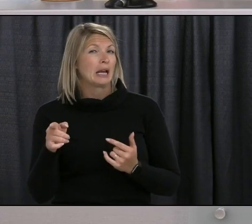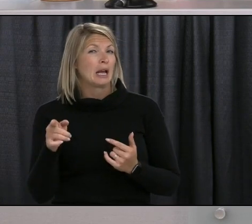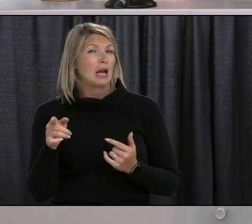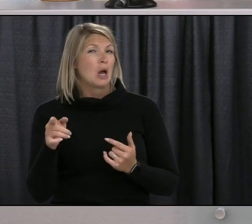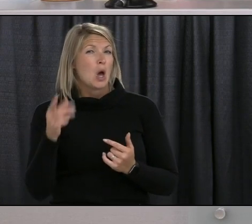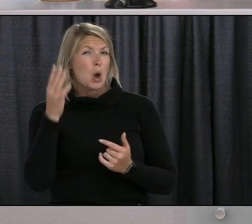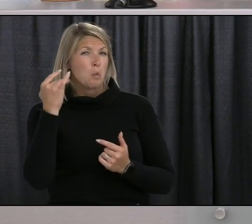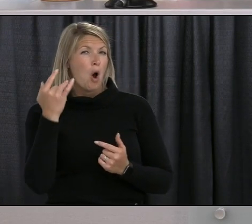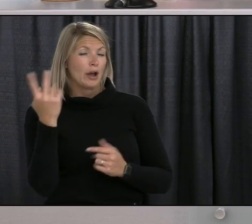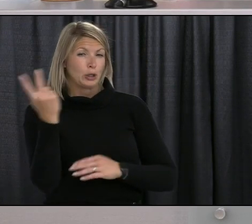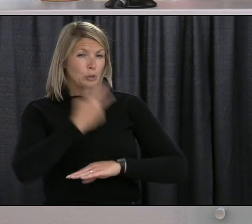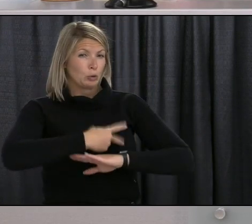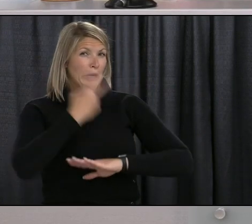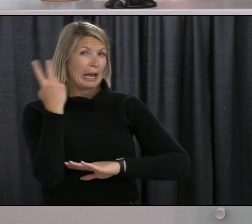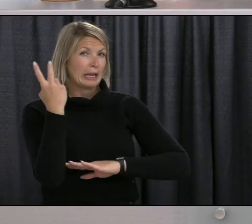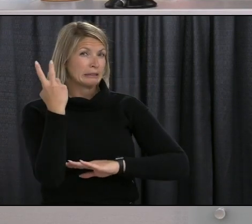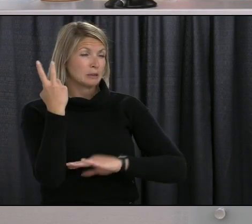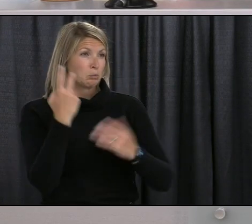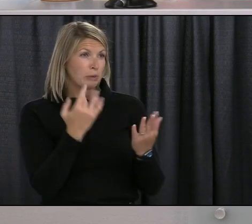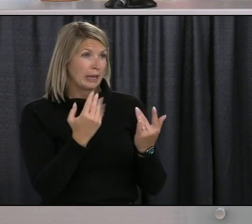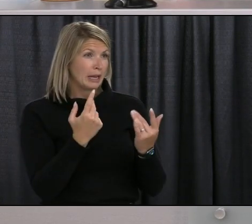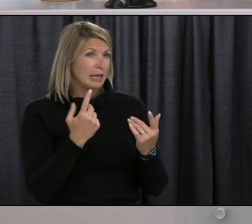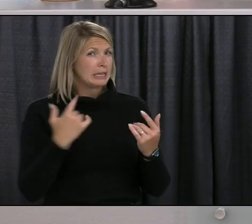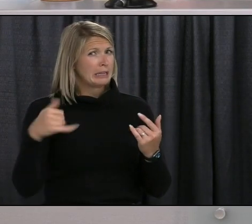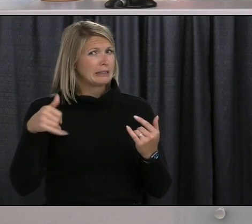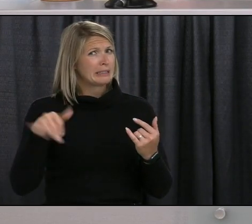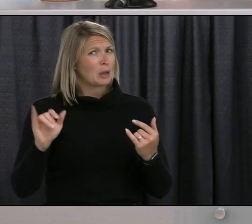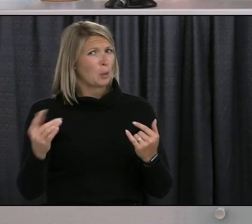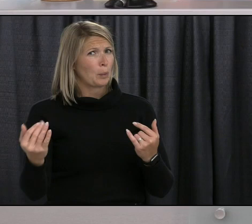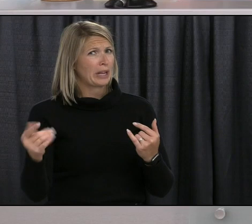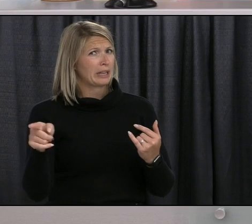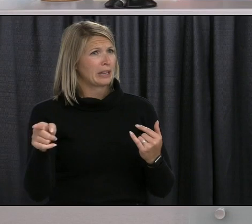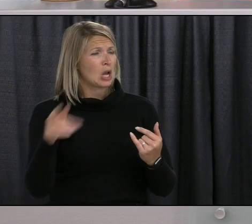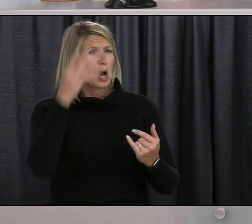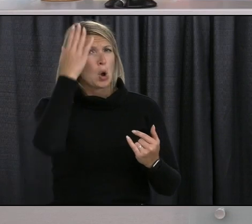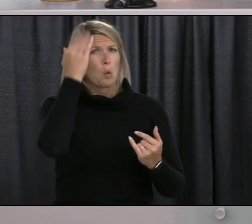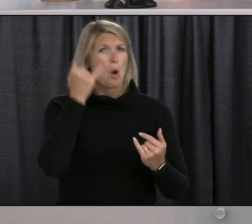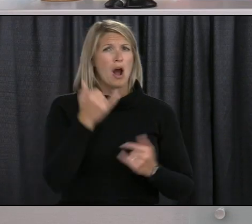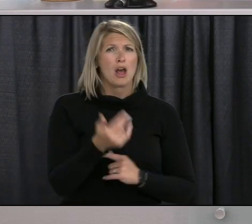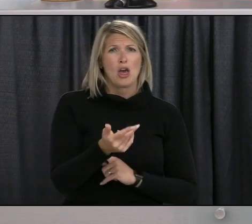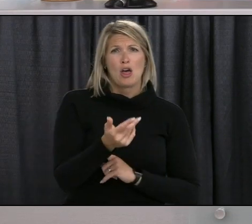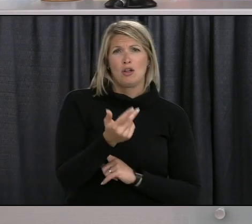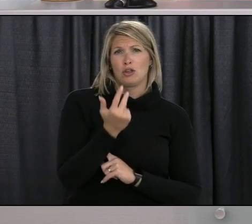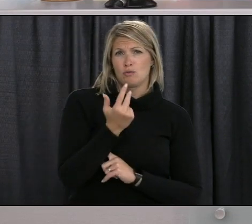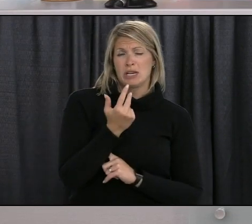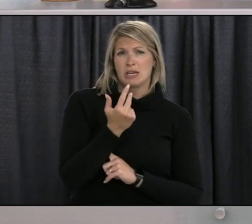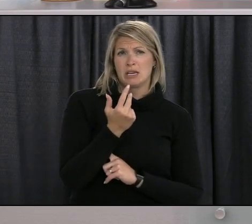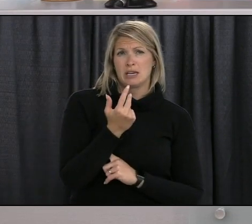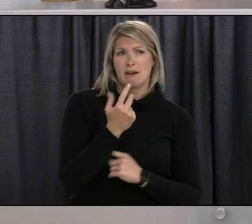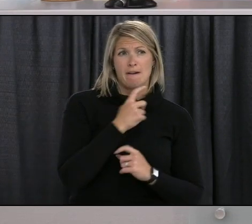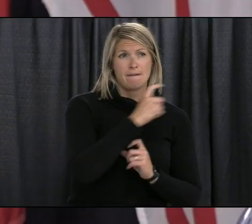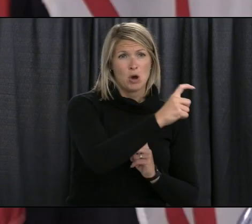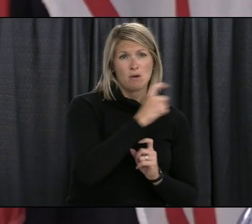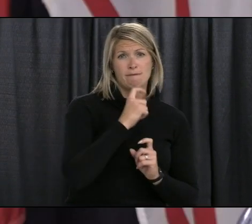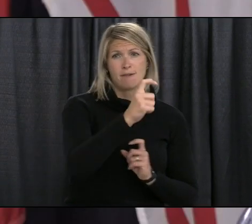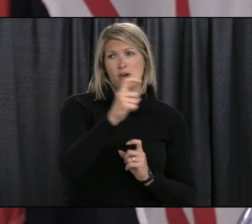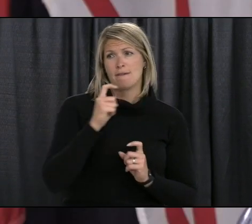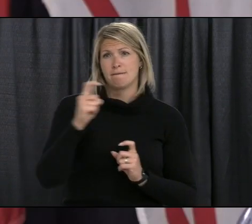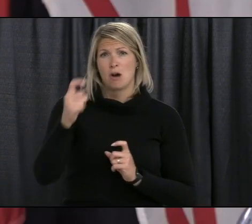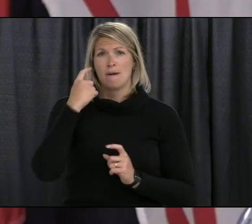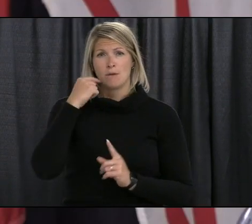that 48-hour standard that you're talking about? And also explain, why does it take 3 different phone calls in order to get one test booked?